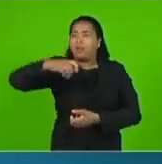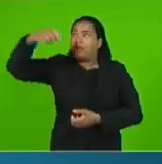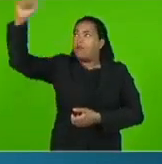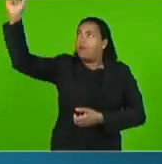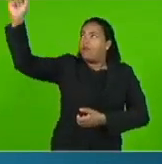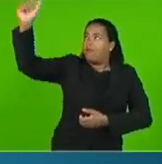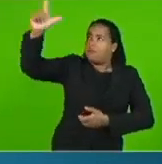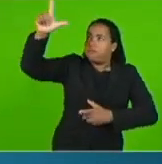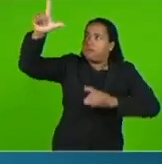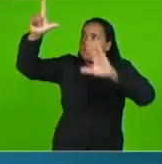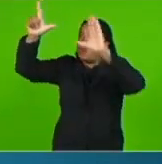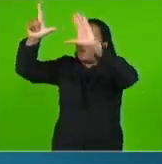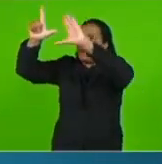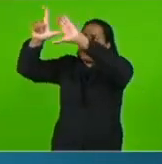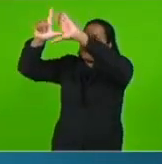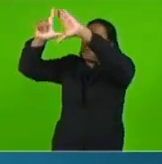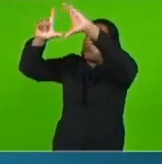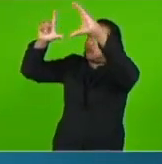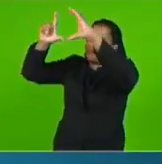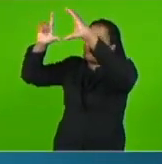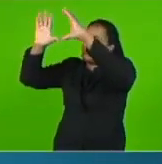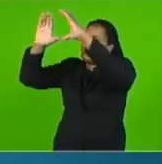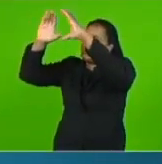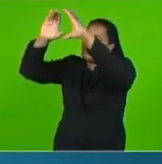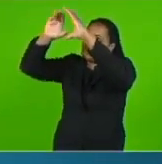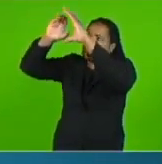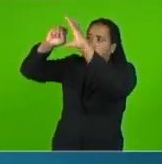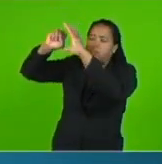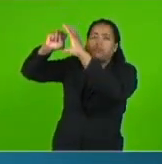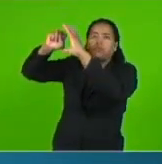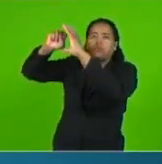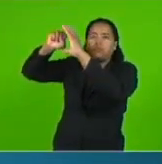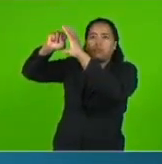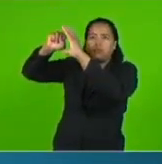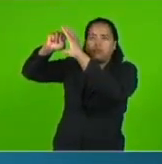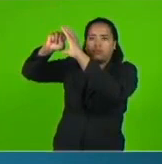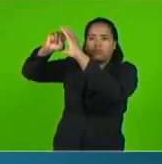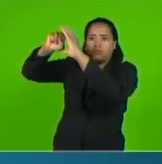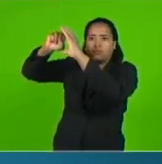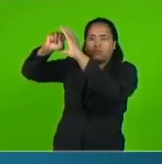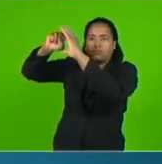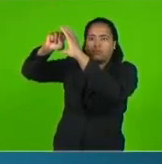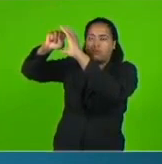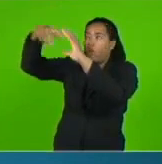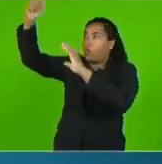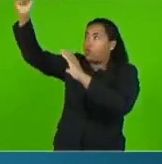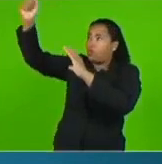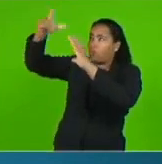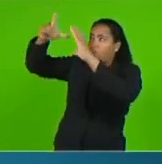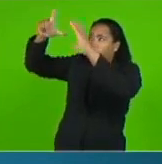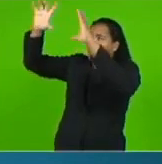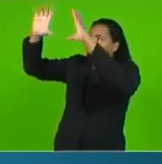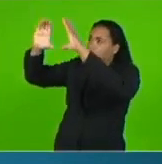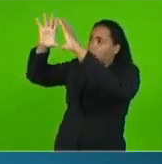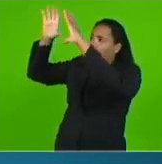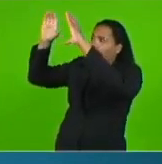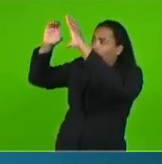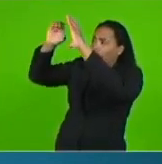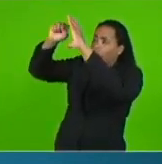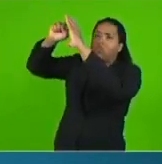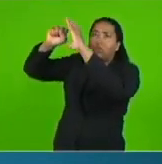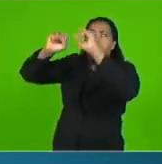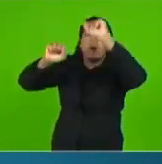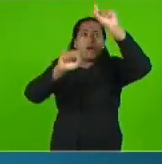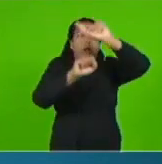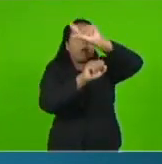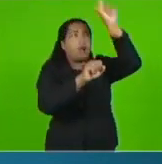more friendly. It was just only 30%. It's actually 33%. A third part of the sun was struck, a third